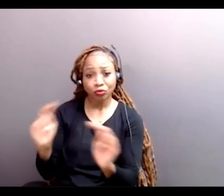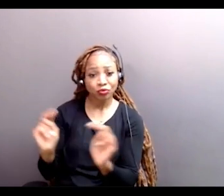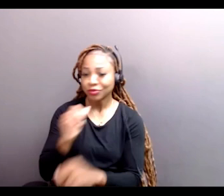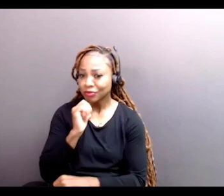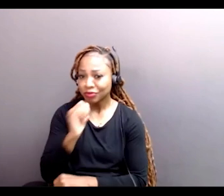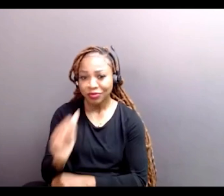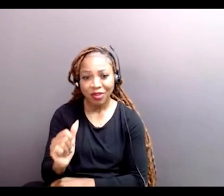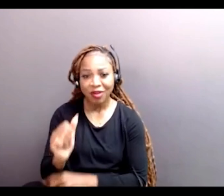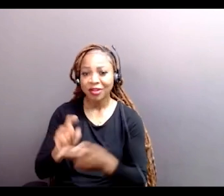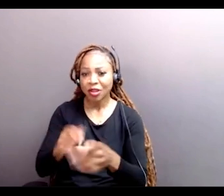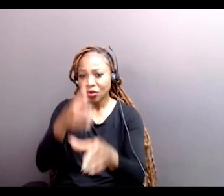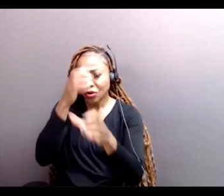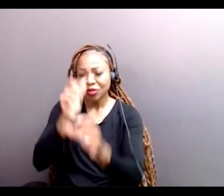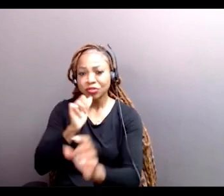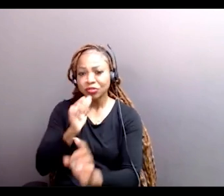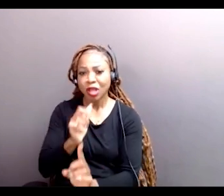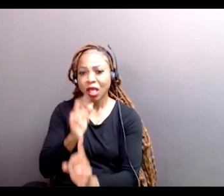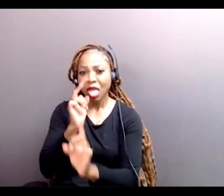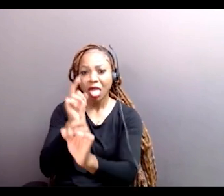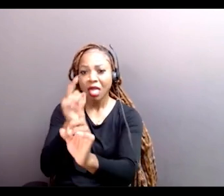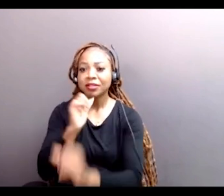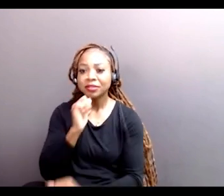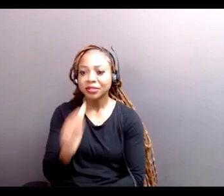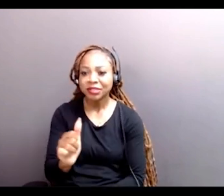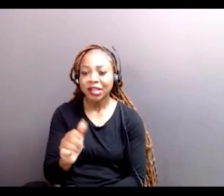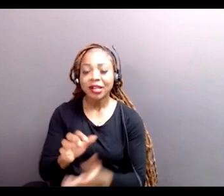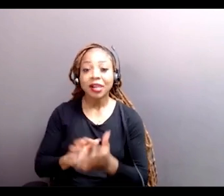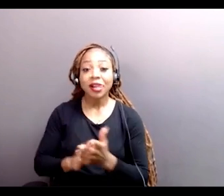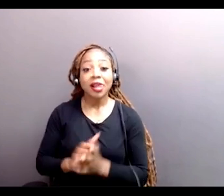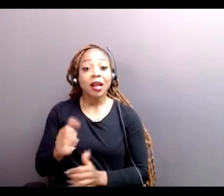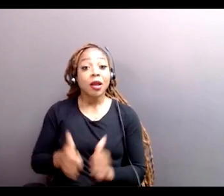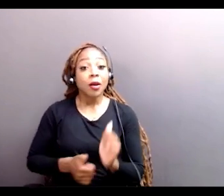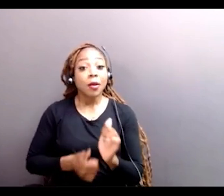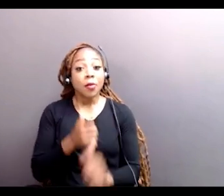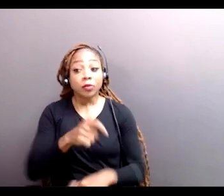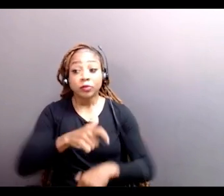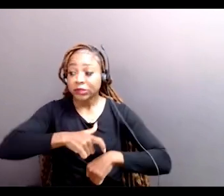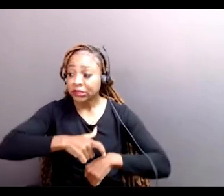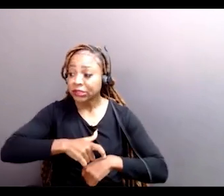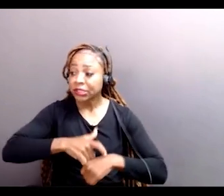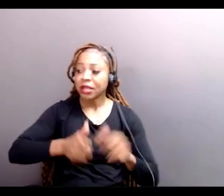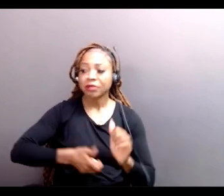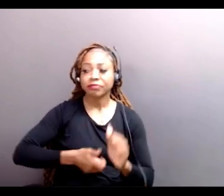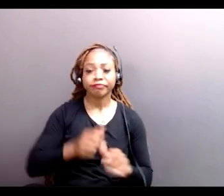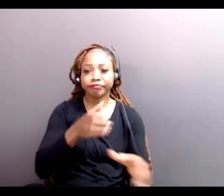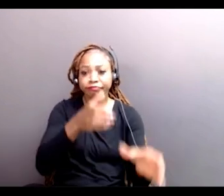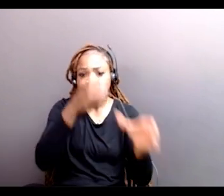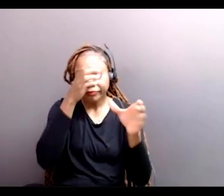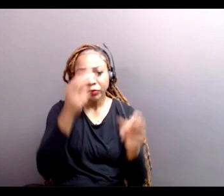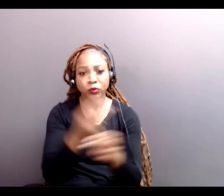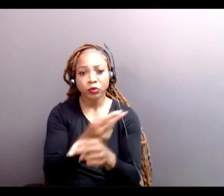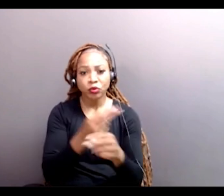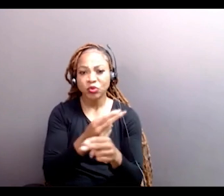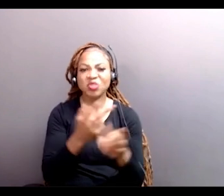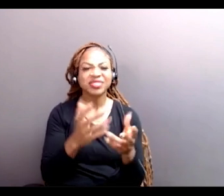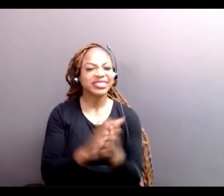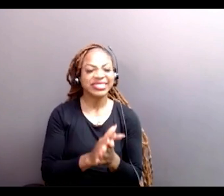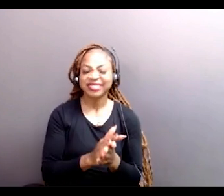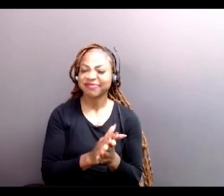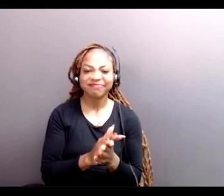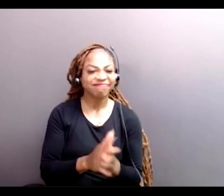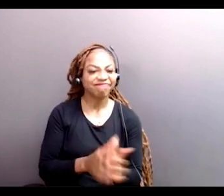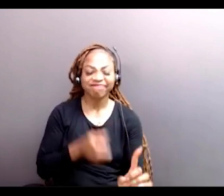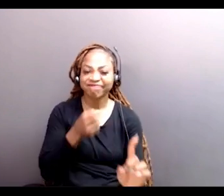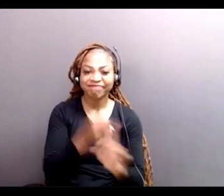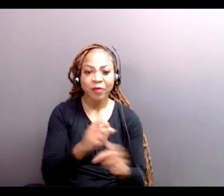knowledge is not objective, and that's really important. And oftentimes, and more often than not, knowledge has actually been used to the detriment of